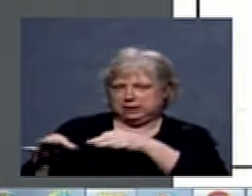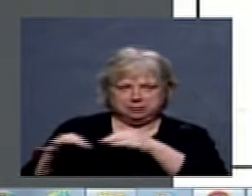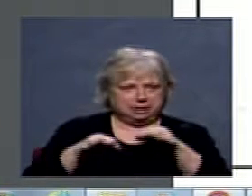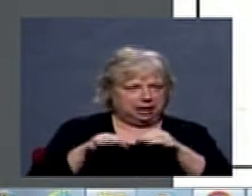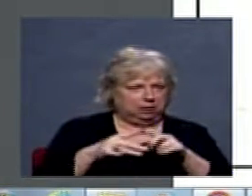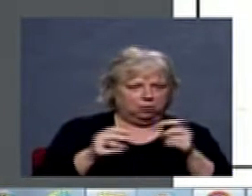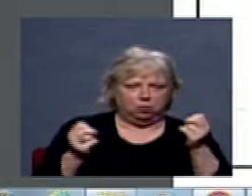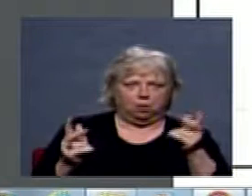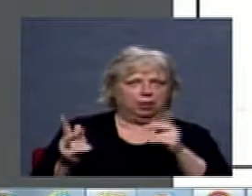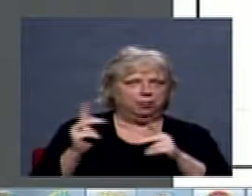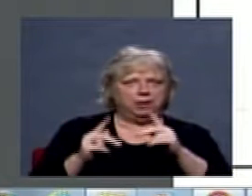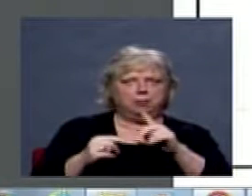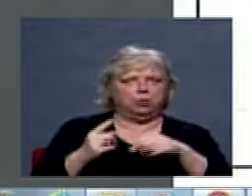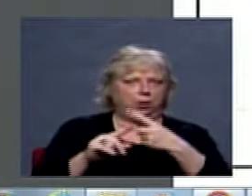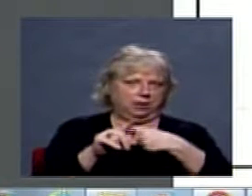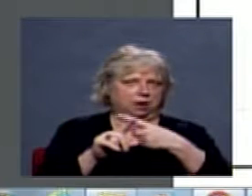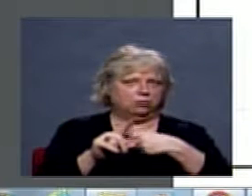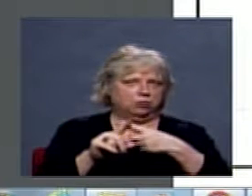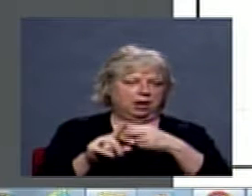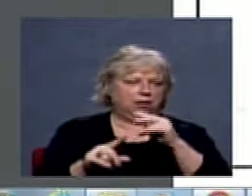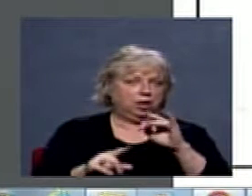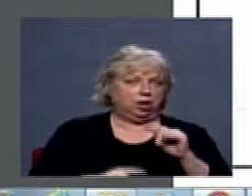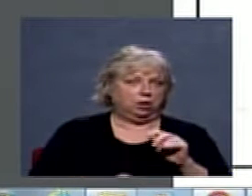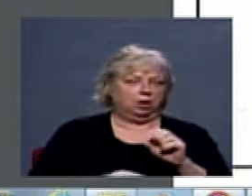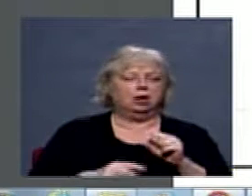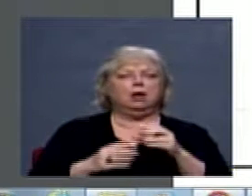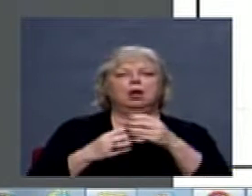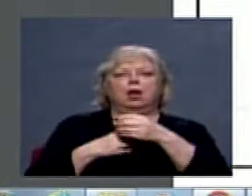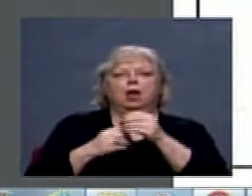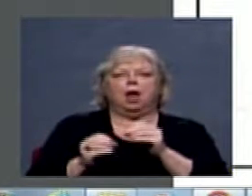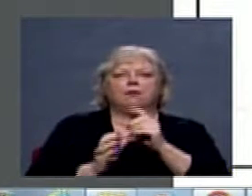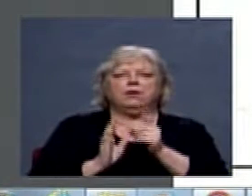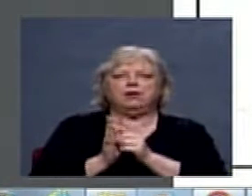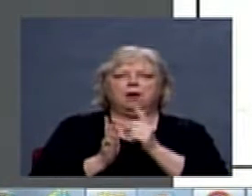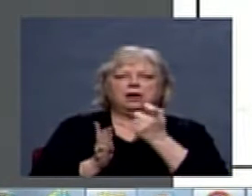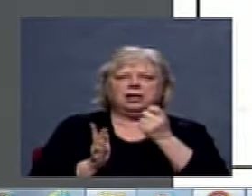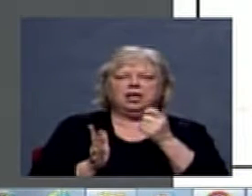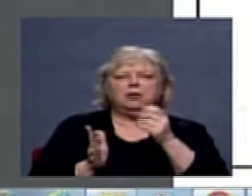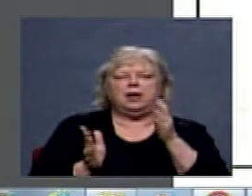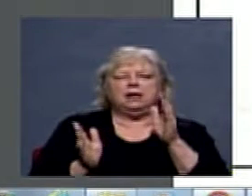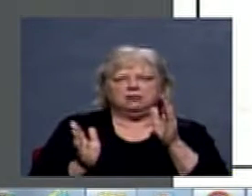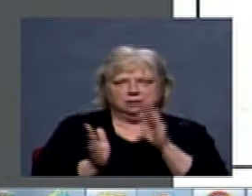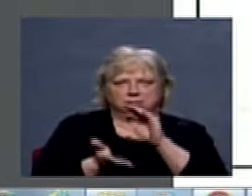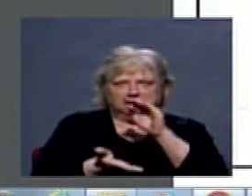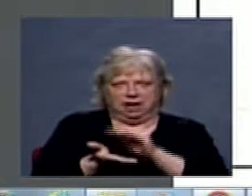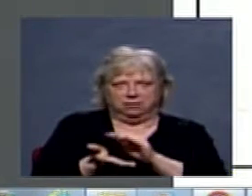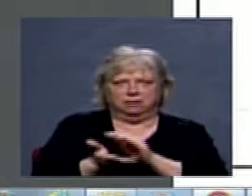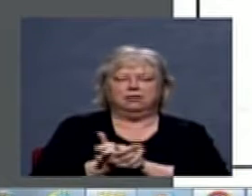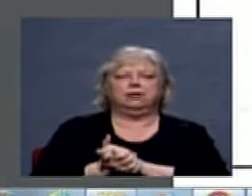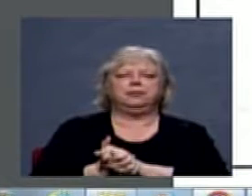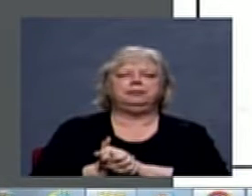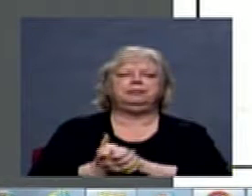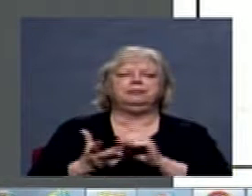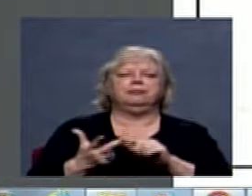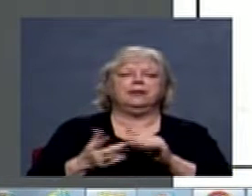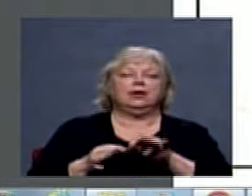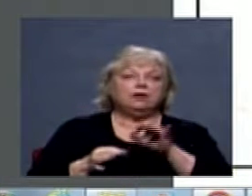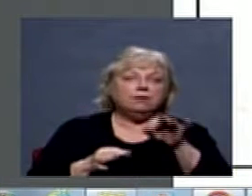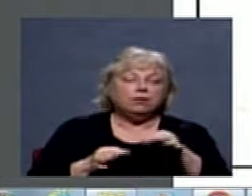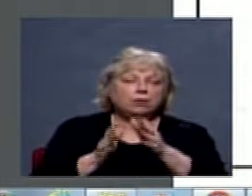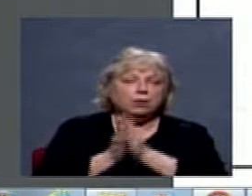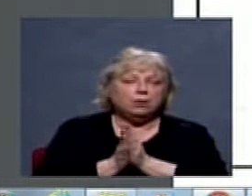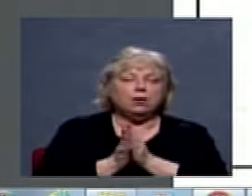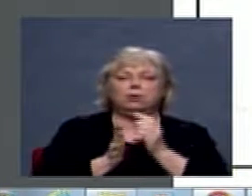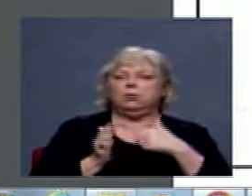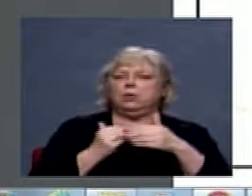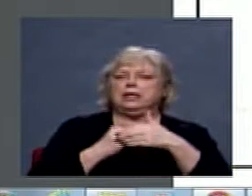do a lease and rental contract. Office hours will be slightly less. On the deferral request, we